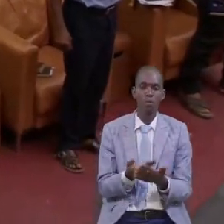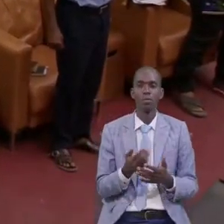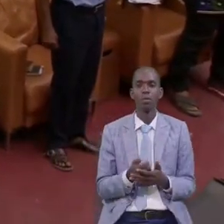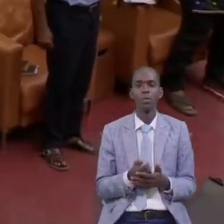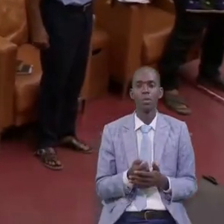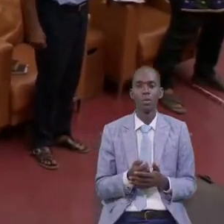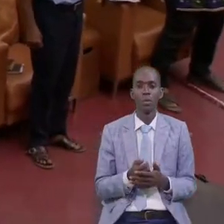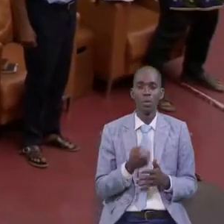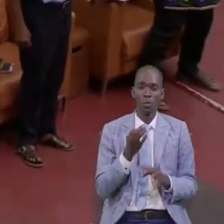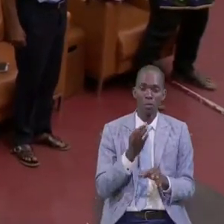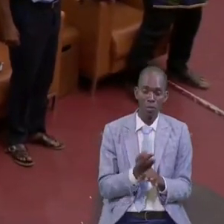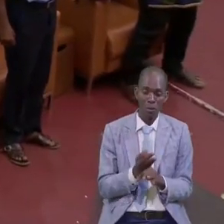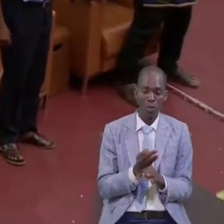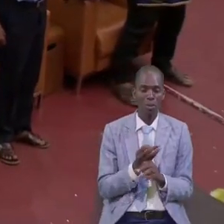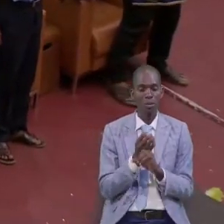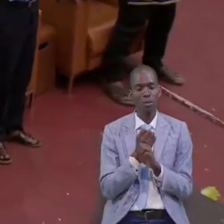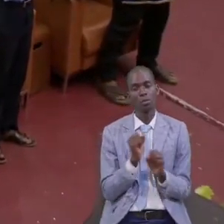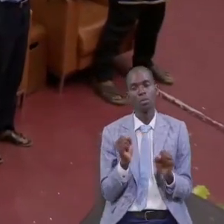Faith for salvation.